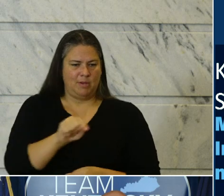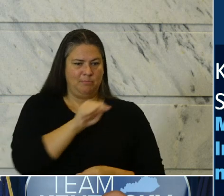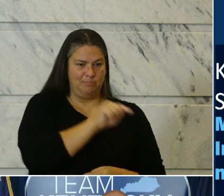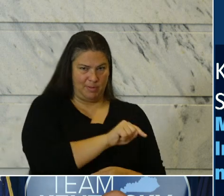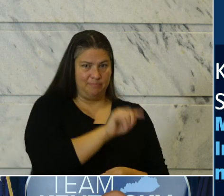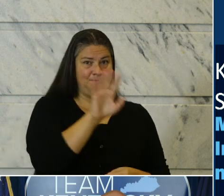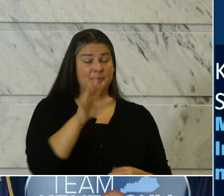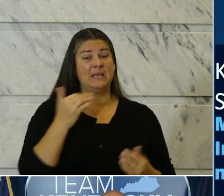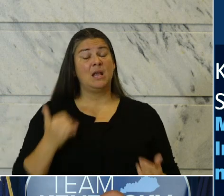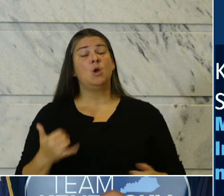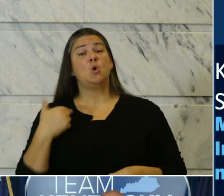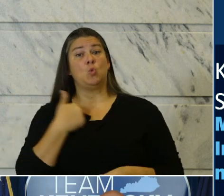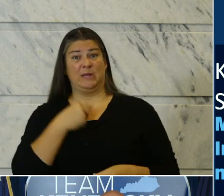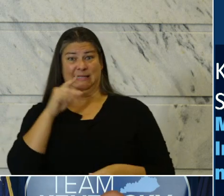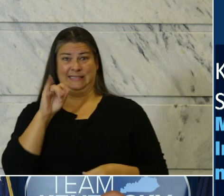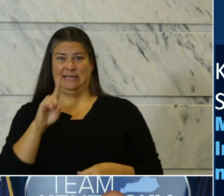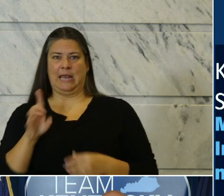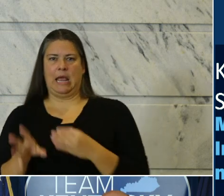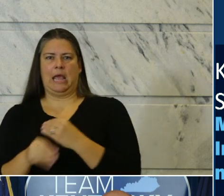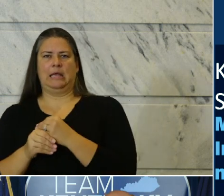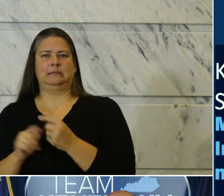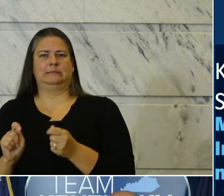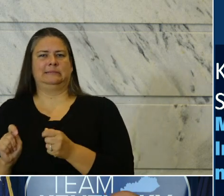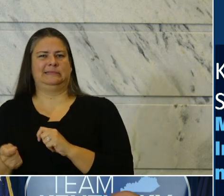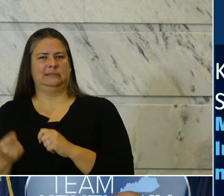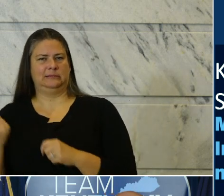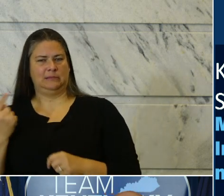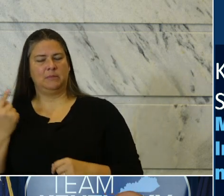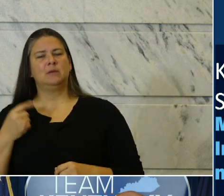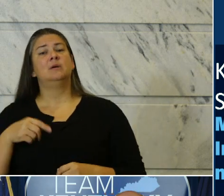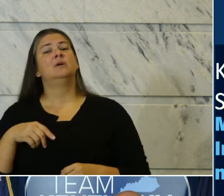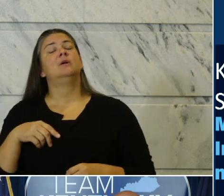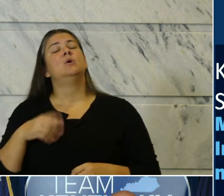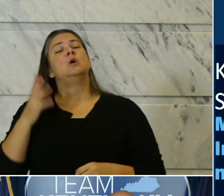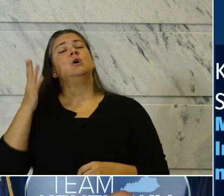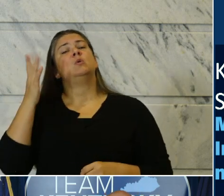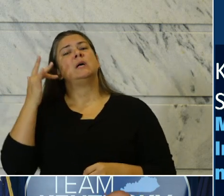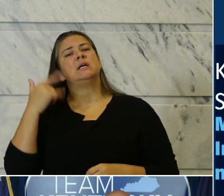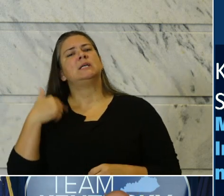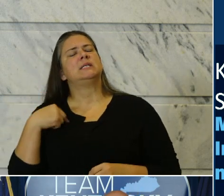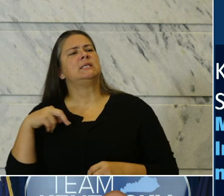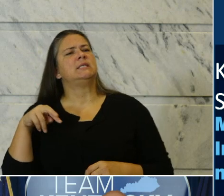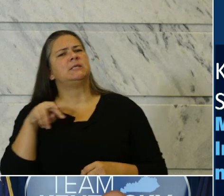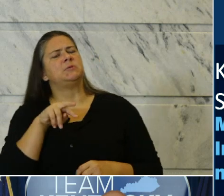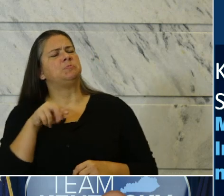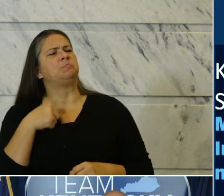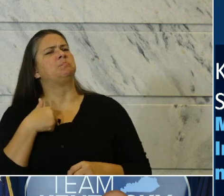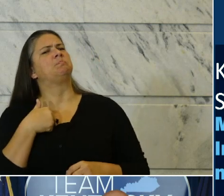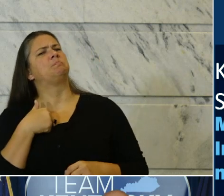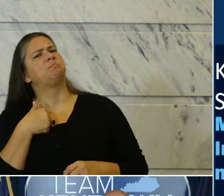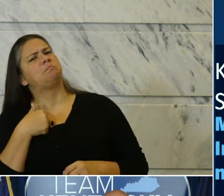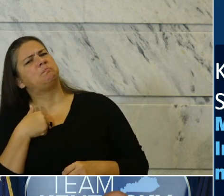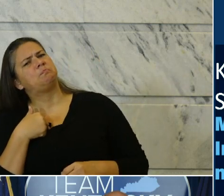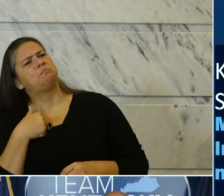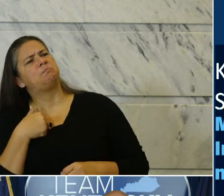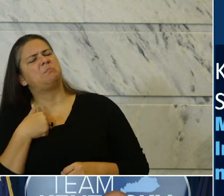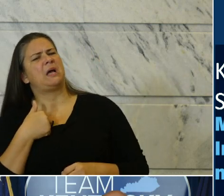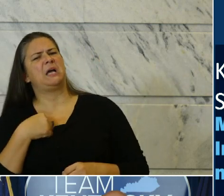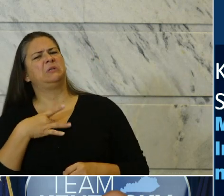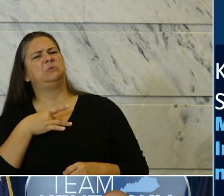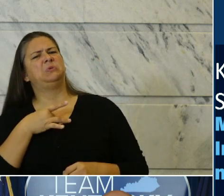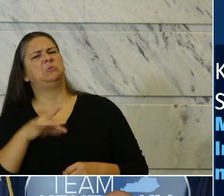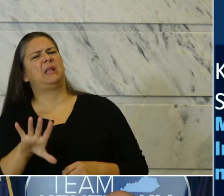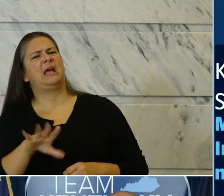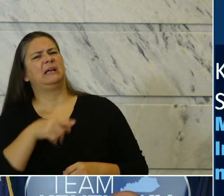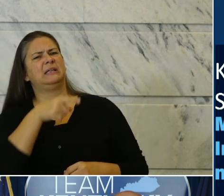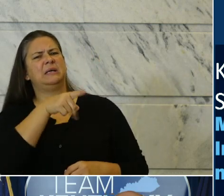that in some states they used a 14-day criteria that when they closed to in-person instruction, they had to shut down for 2 weeks. I